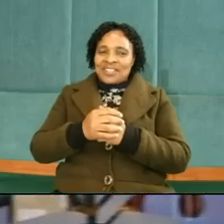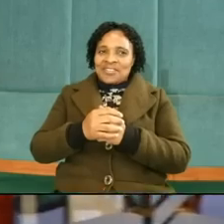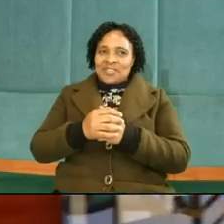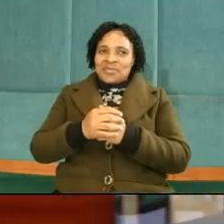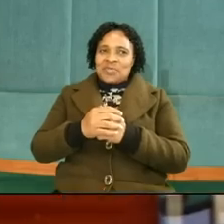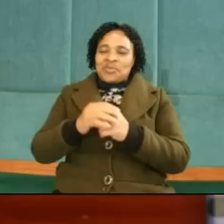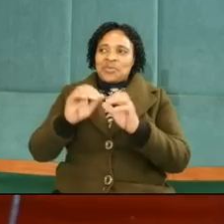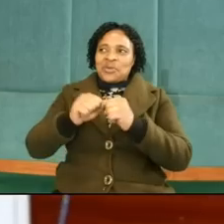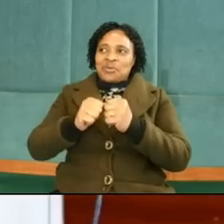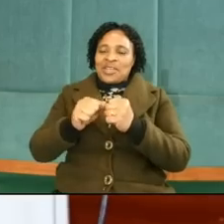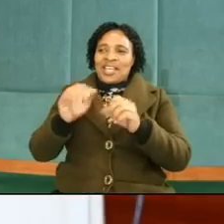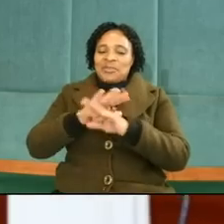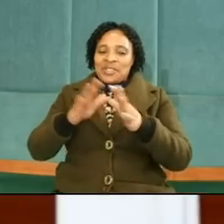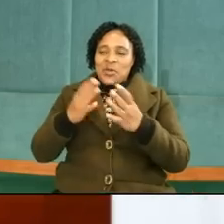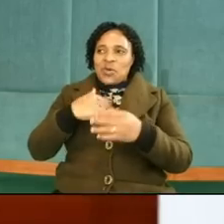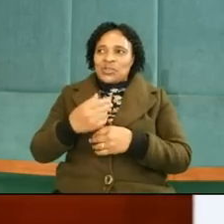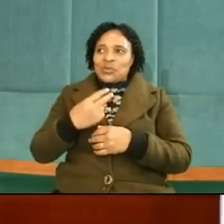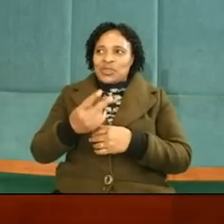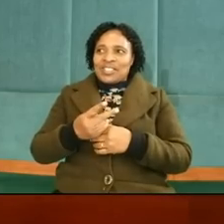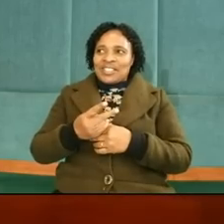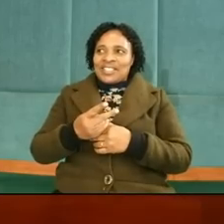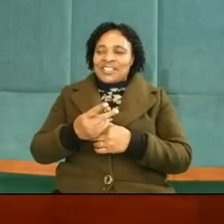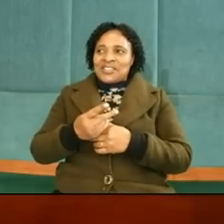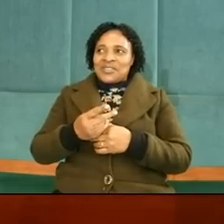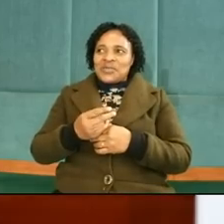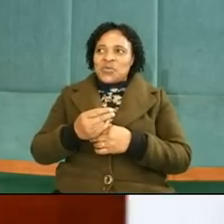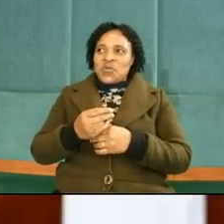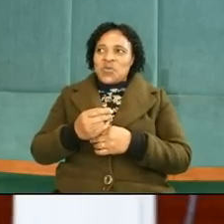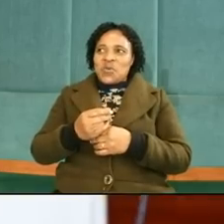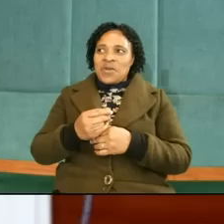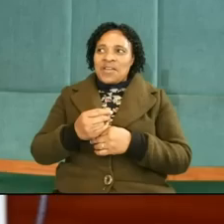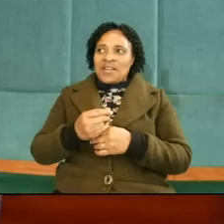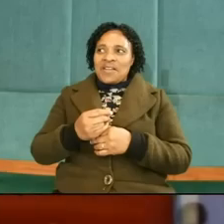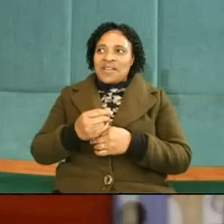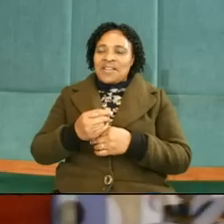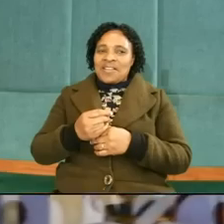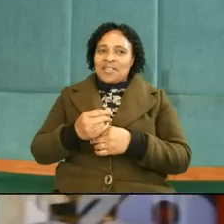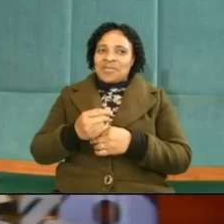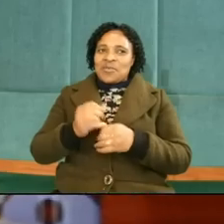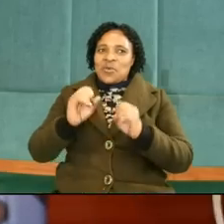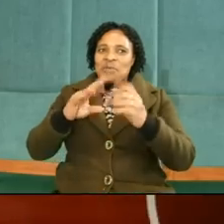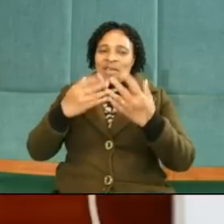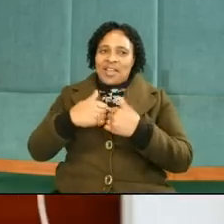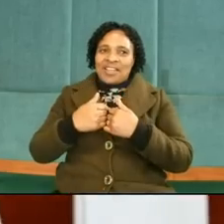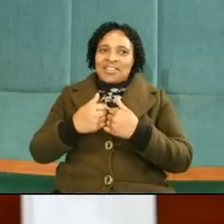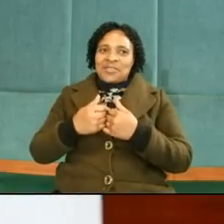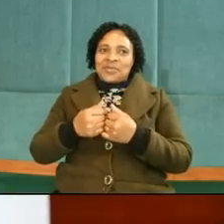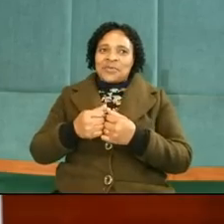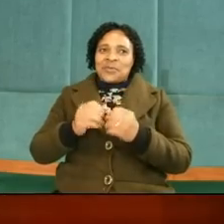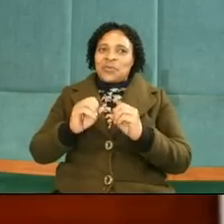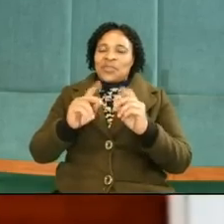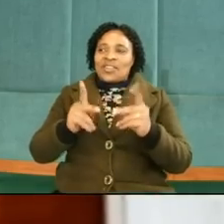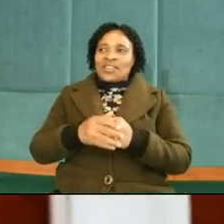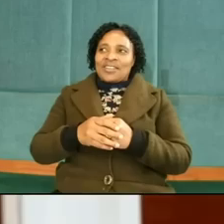on my monitors. Monitors only. 1, 2, 3, 4, 5. A little bit more volume on my monitors only. Monitors